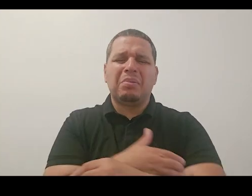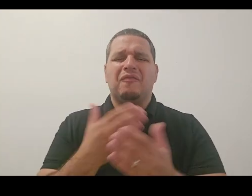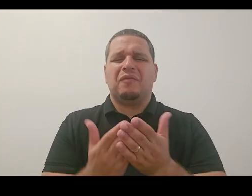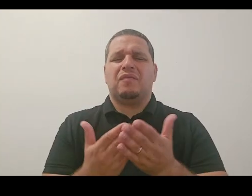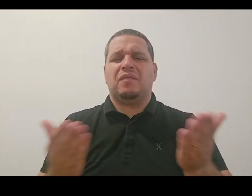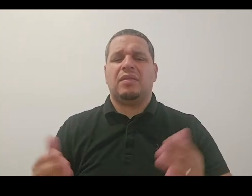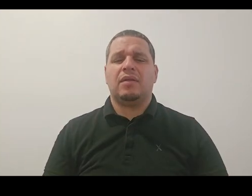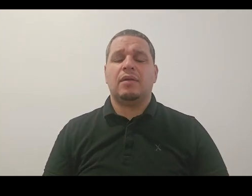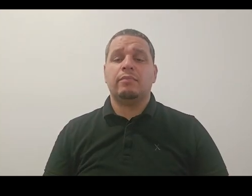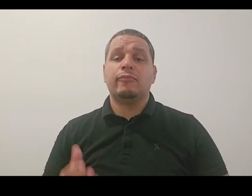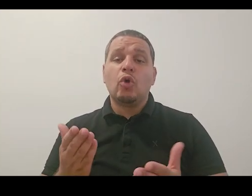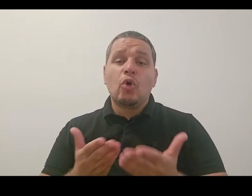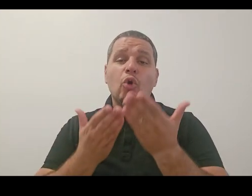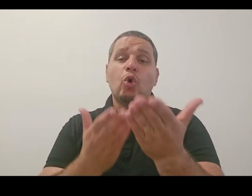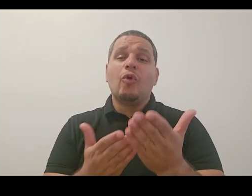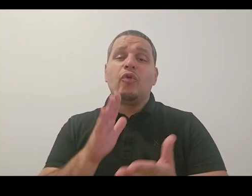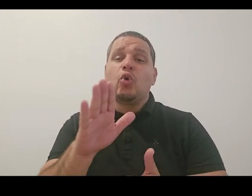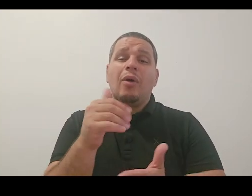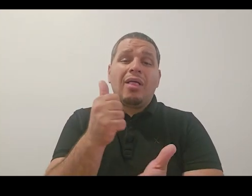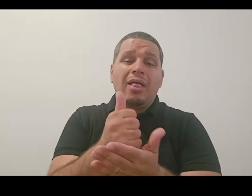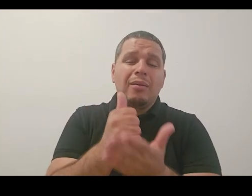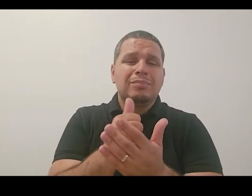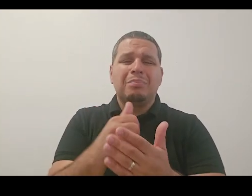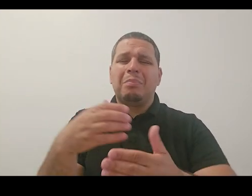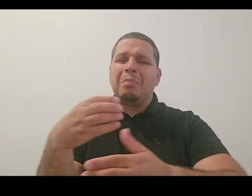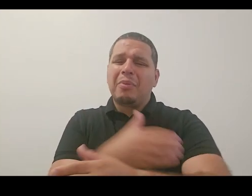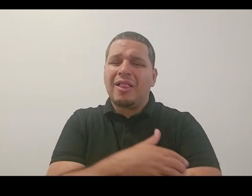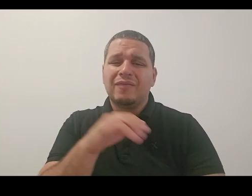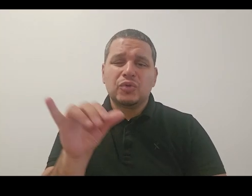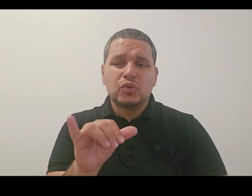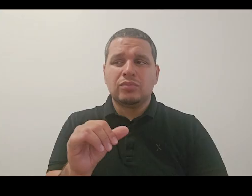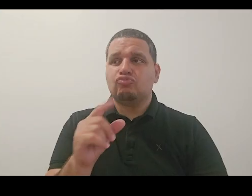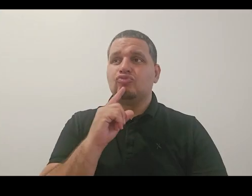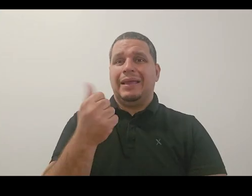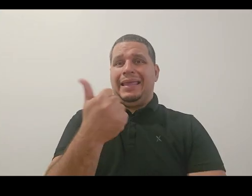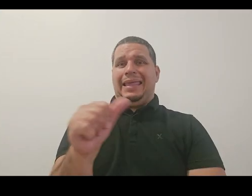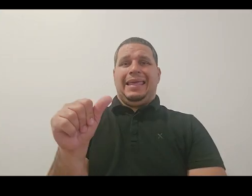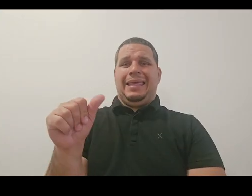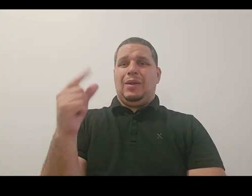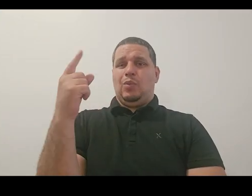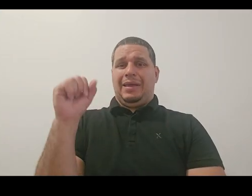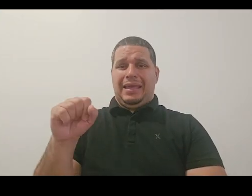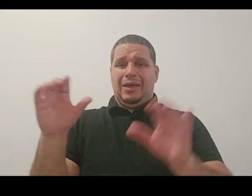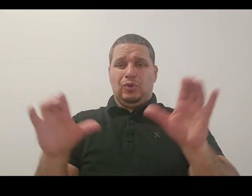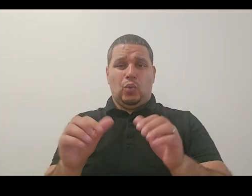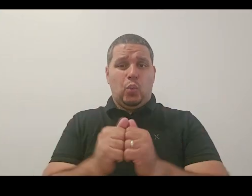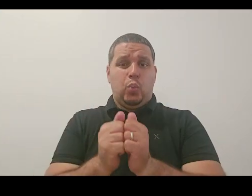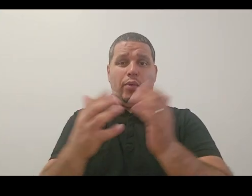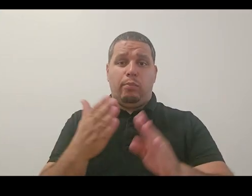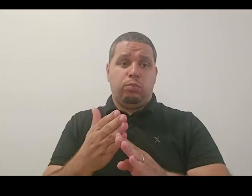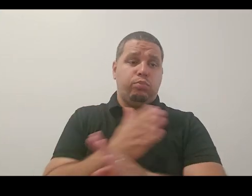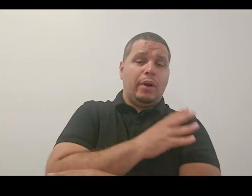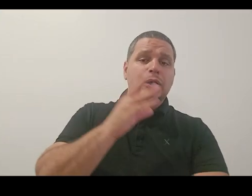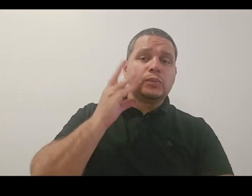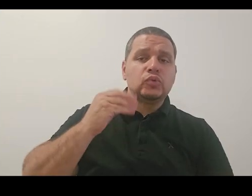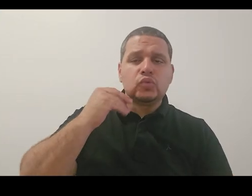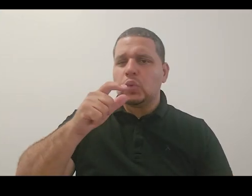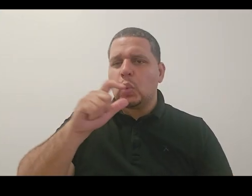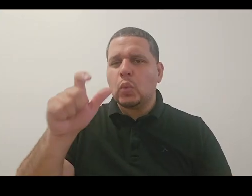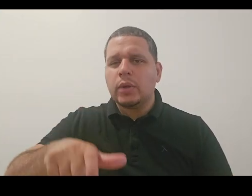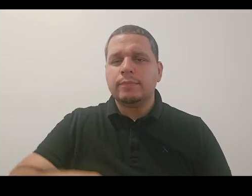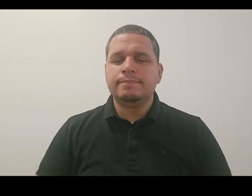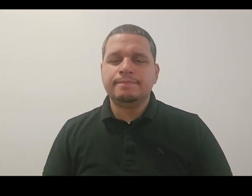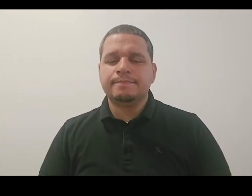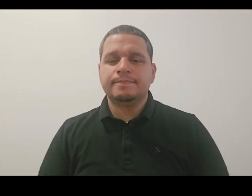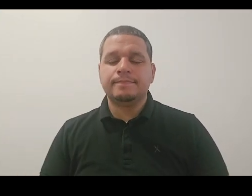a powerful thing, and offering your solidarity in a moment is a powerful thing, and it's something that anybody can do without prior experience. So,